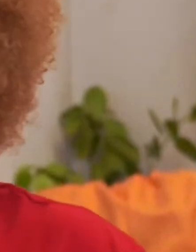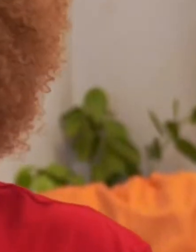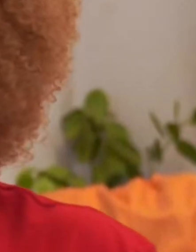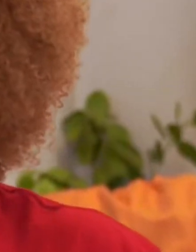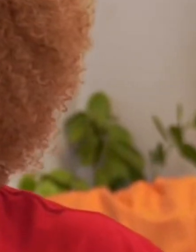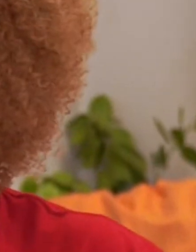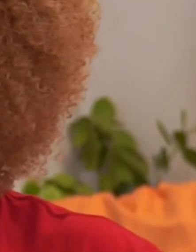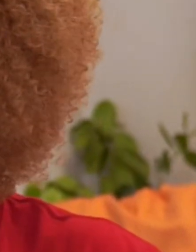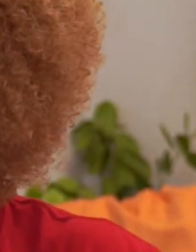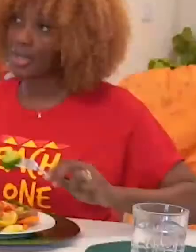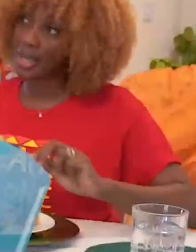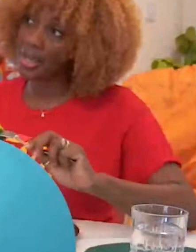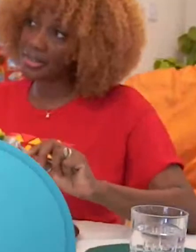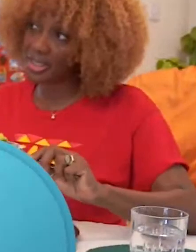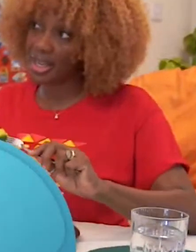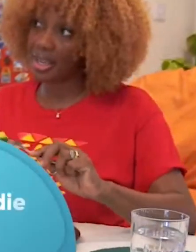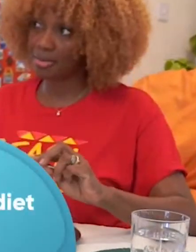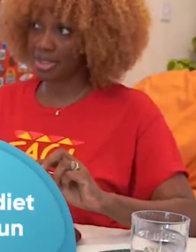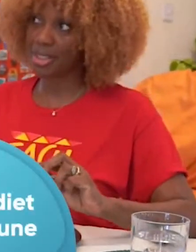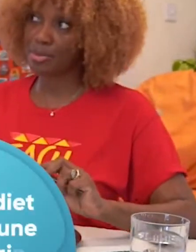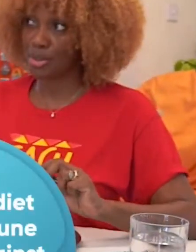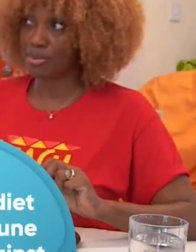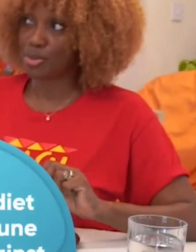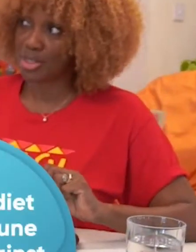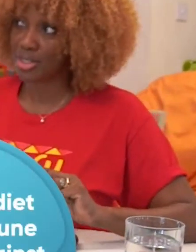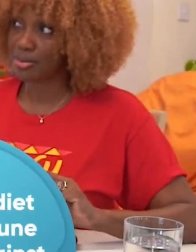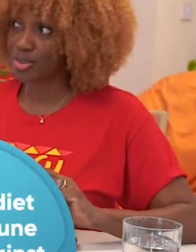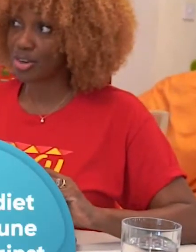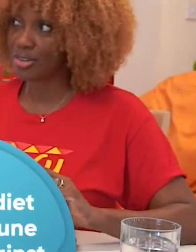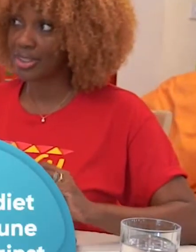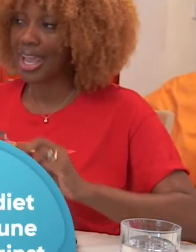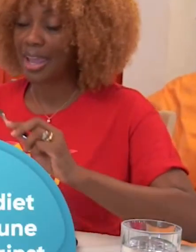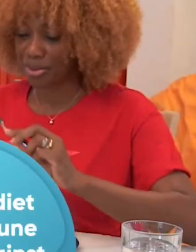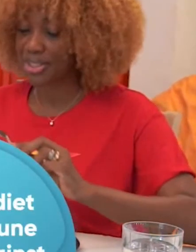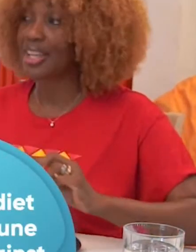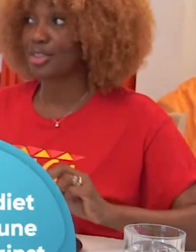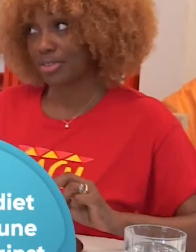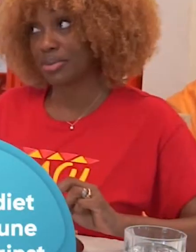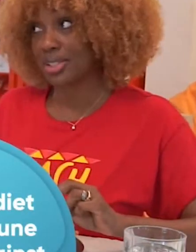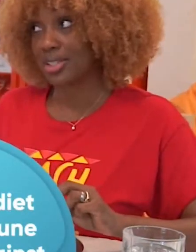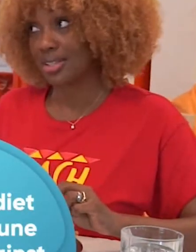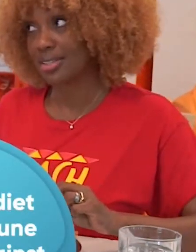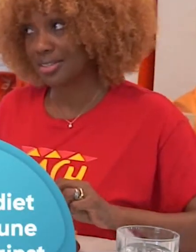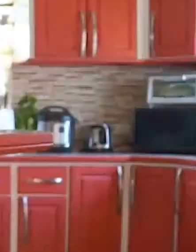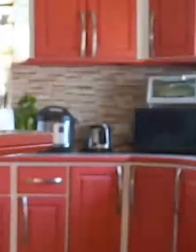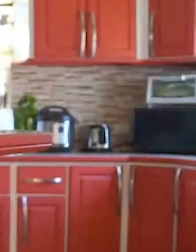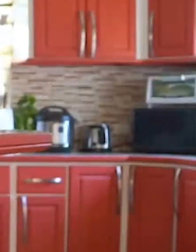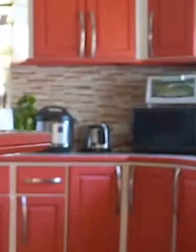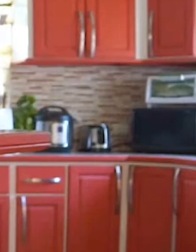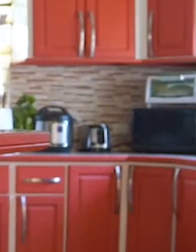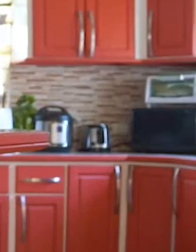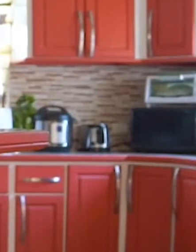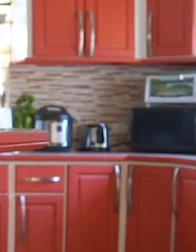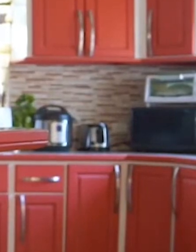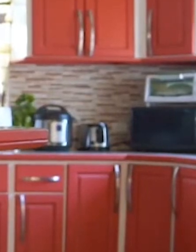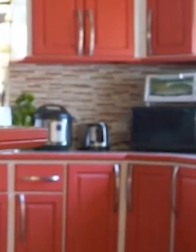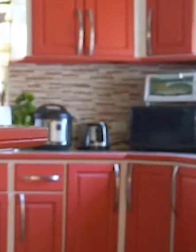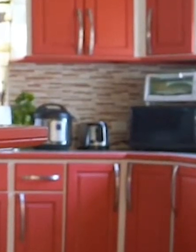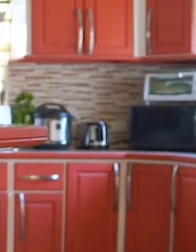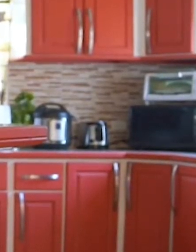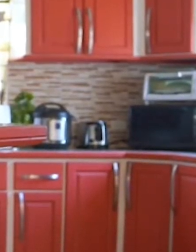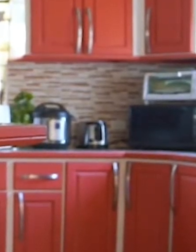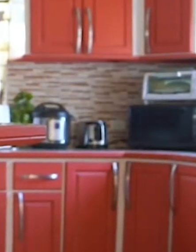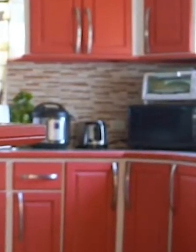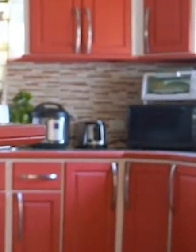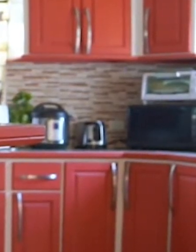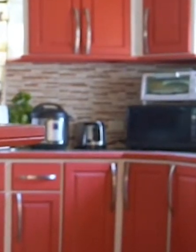and control your blood pressure. A healthy diet helps to keep your immune system strong and protect you from diseases. I know you really care about my health,